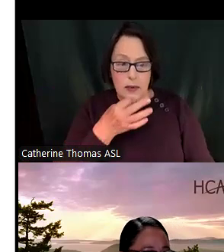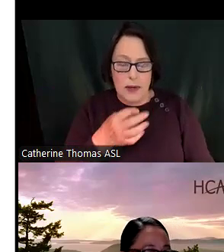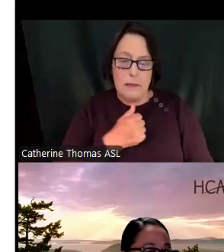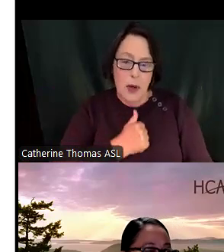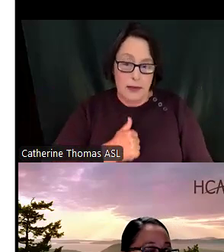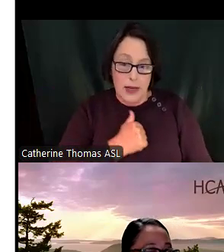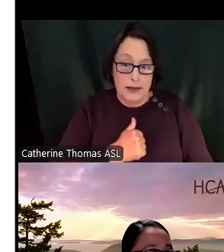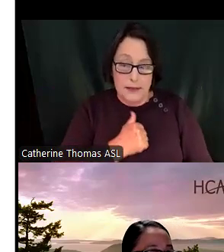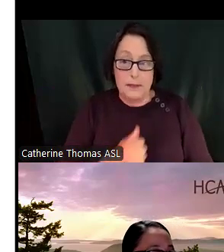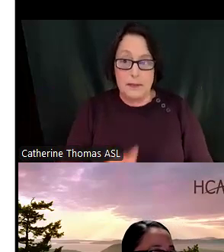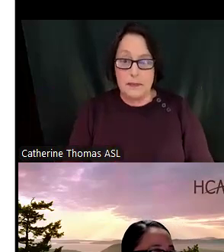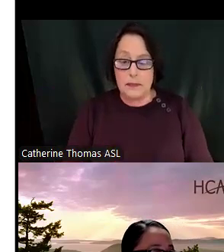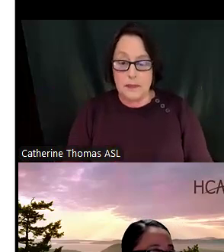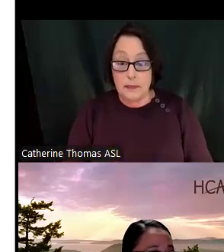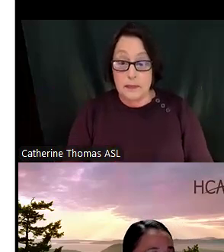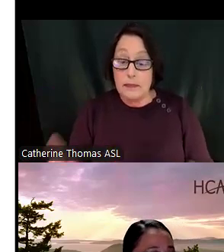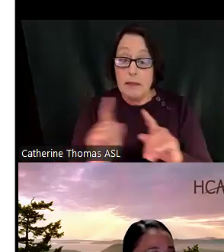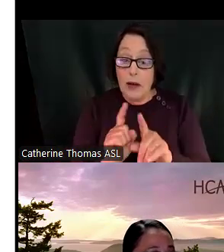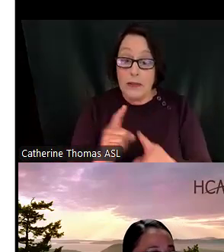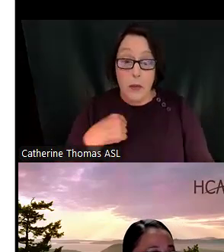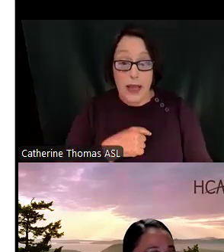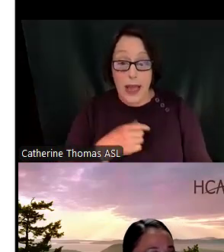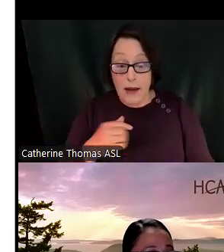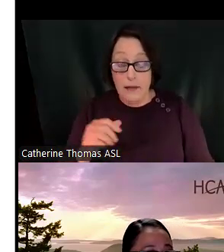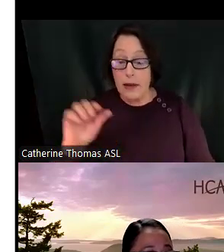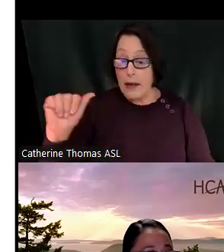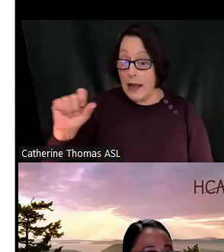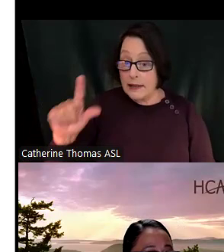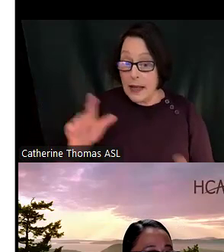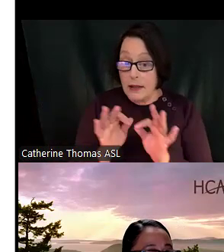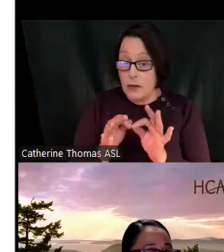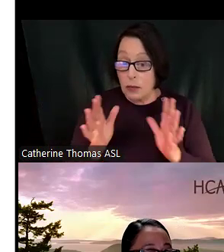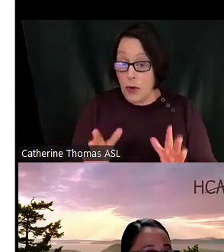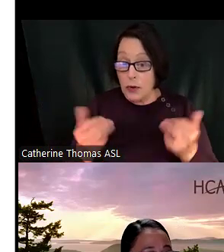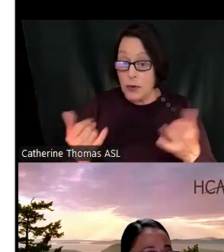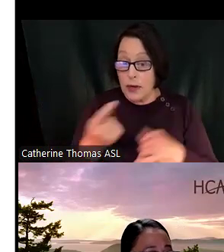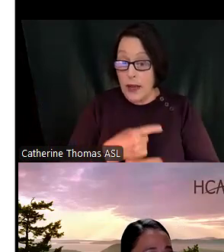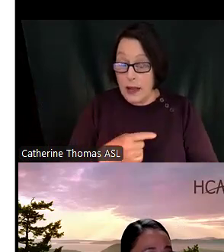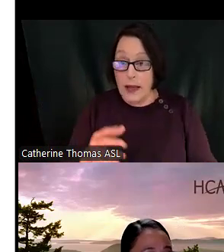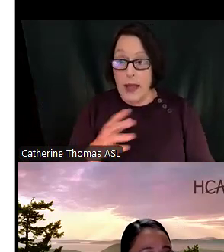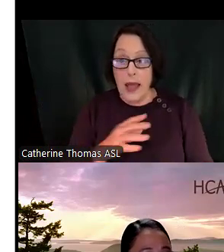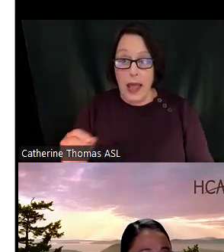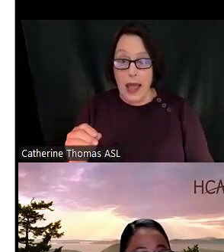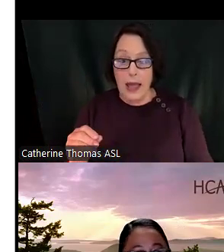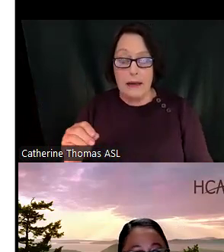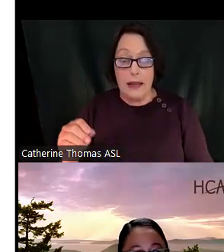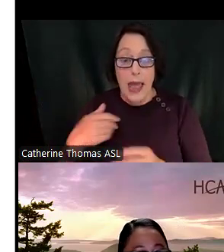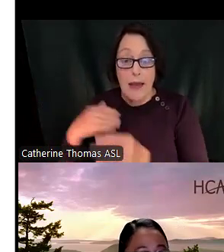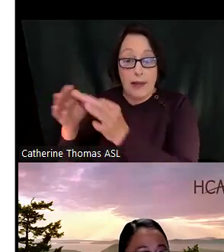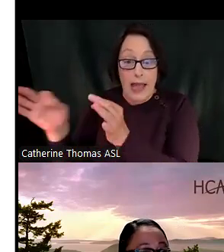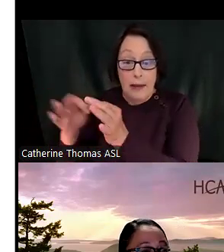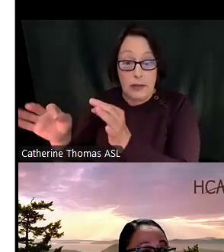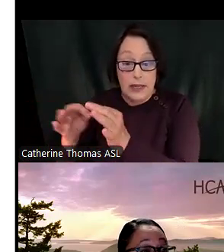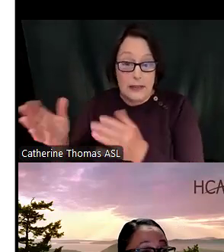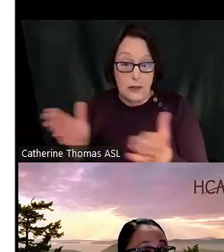apologies. We also have American Sign Language interpretation today and transcription and captioning